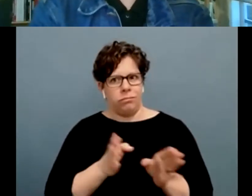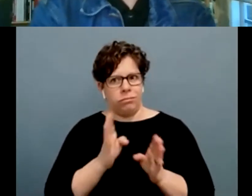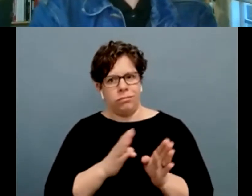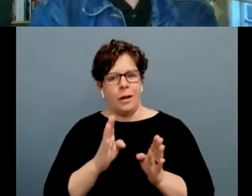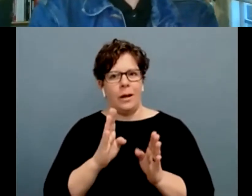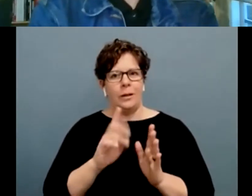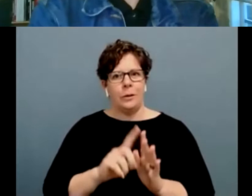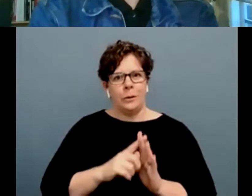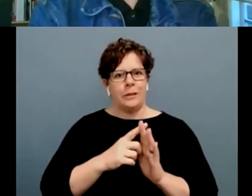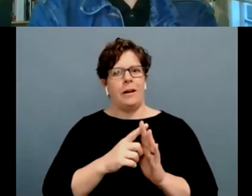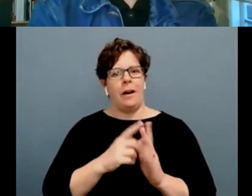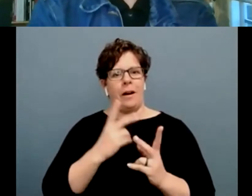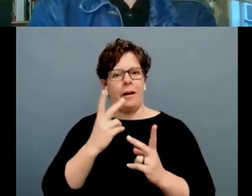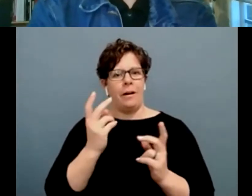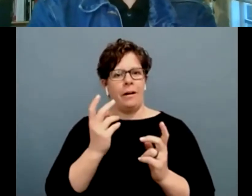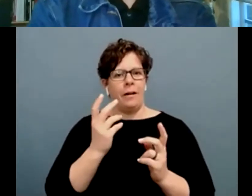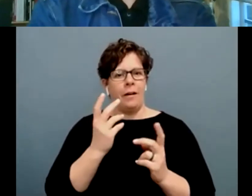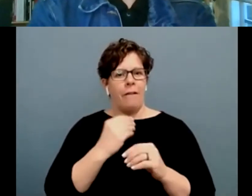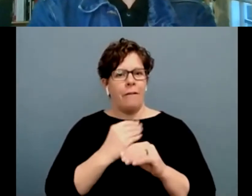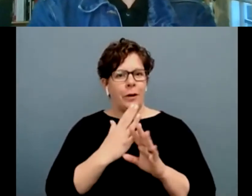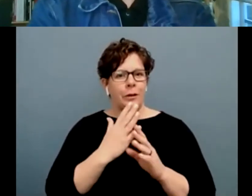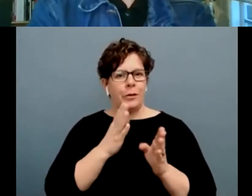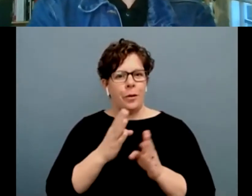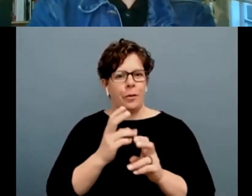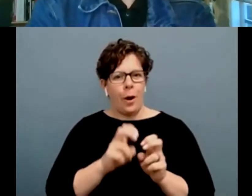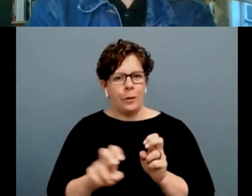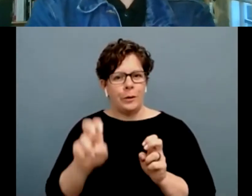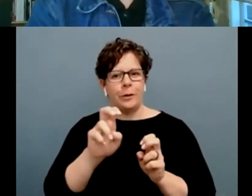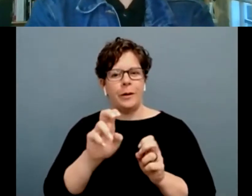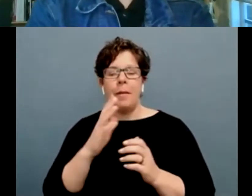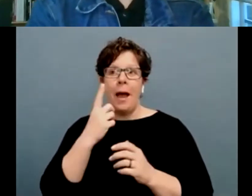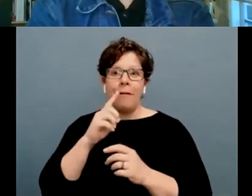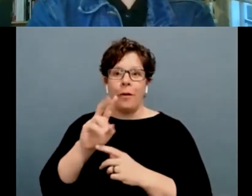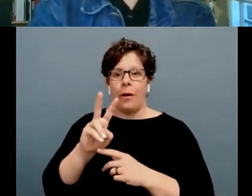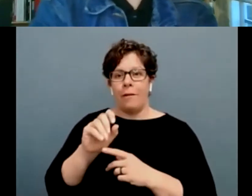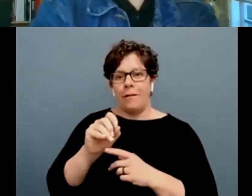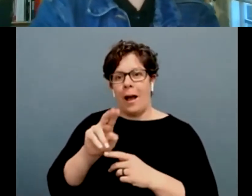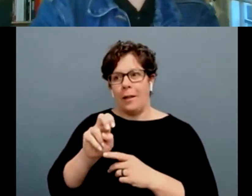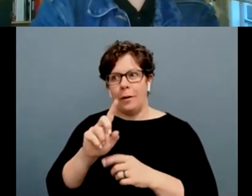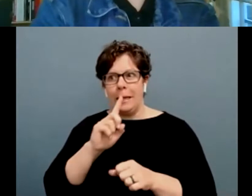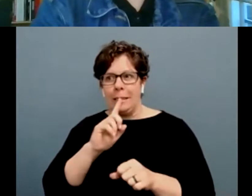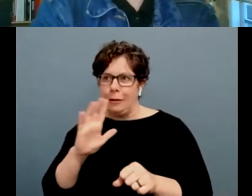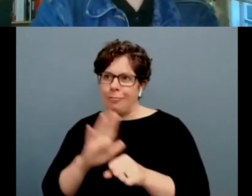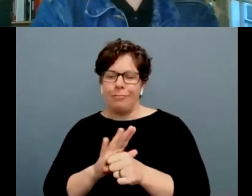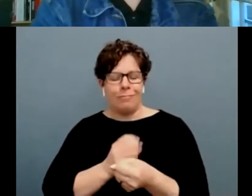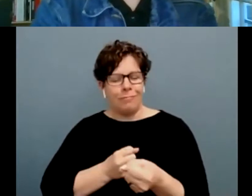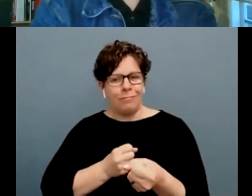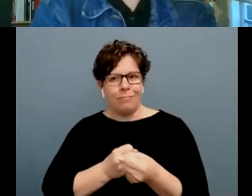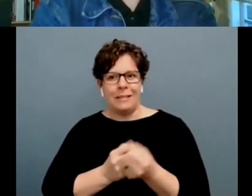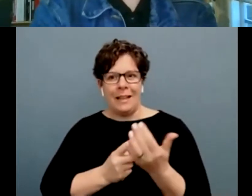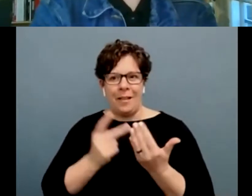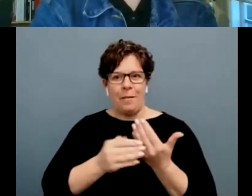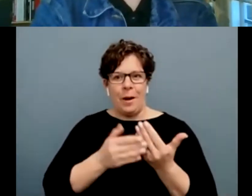going. And for Valerie for so fearlessly committing to allow this program to take place,